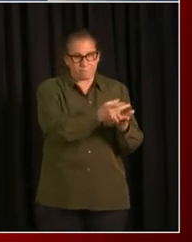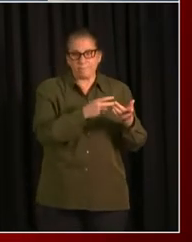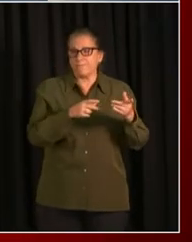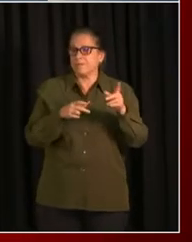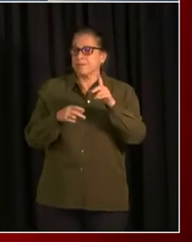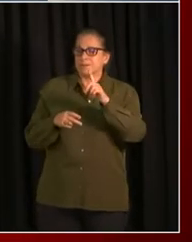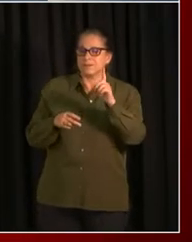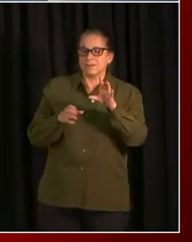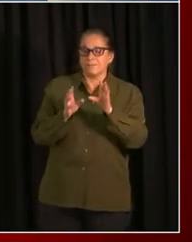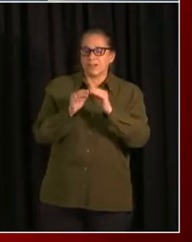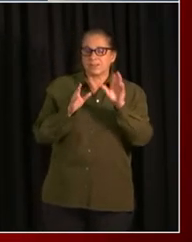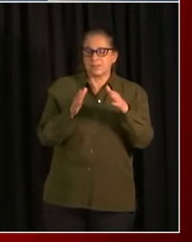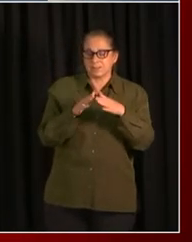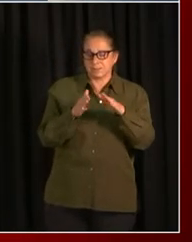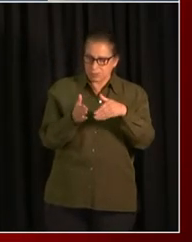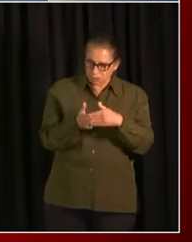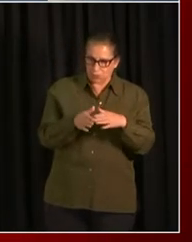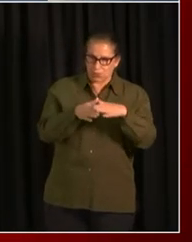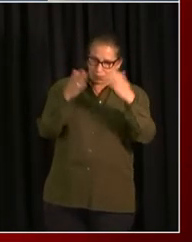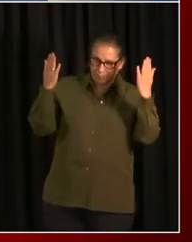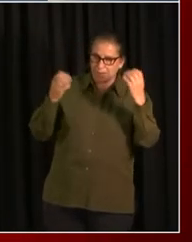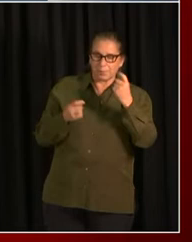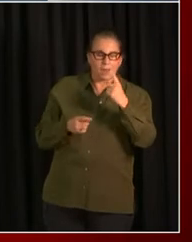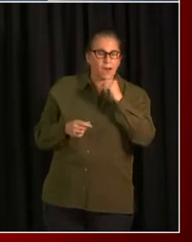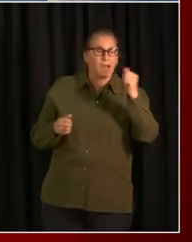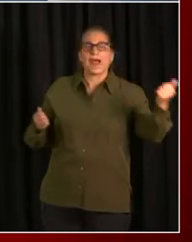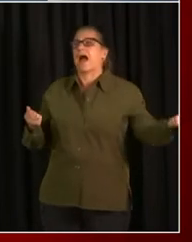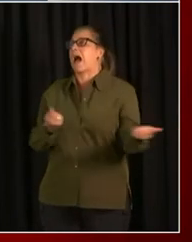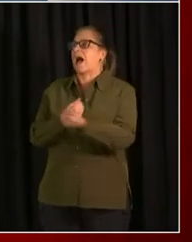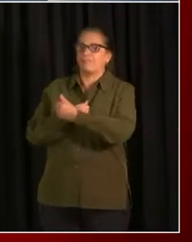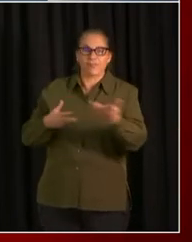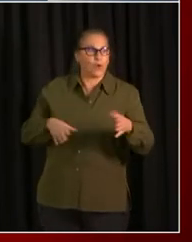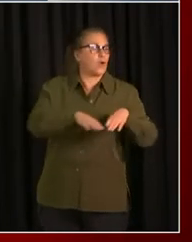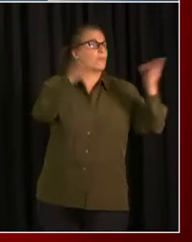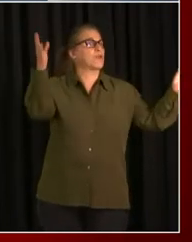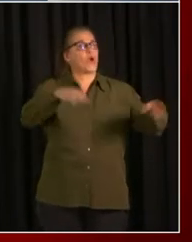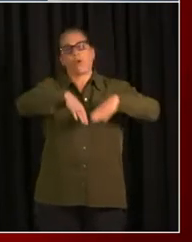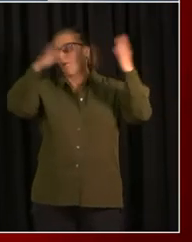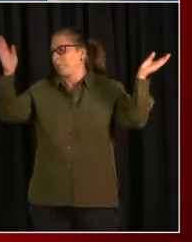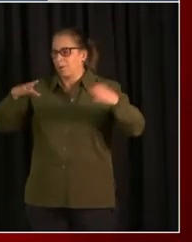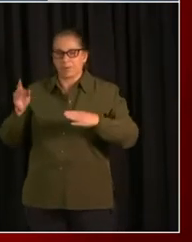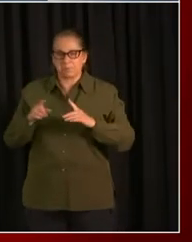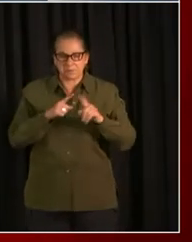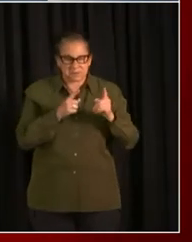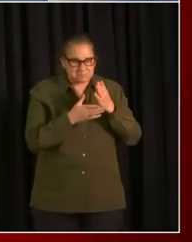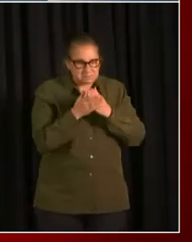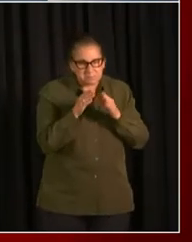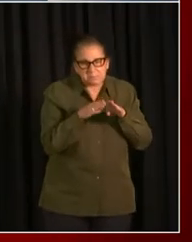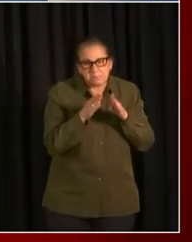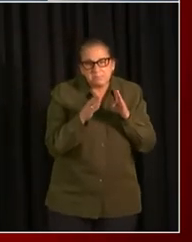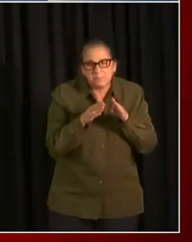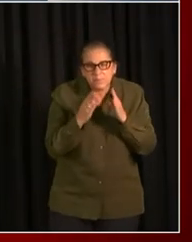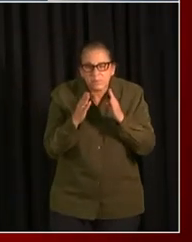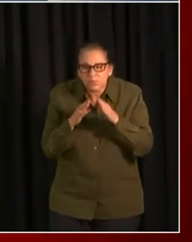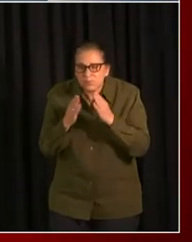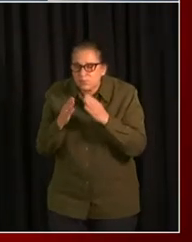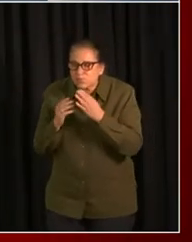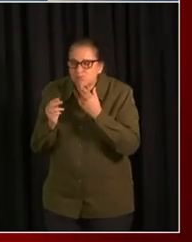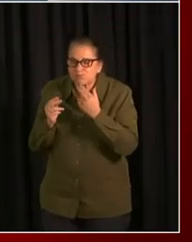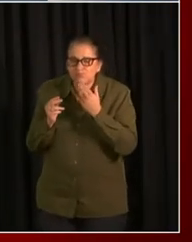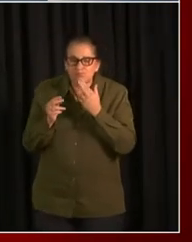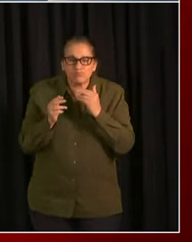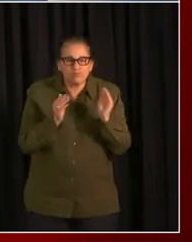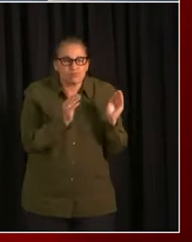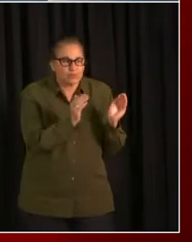again, all within public health guidelines that DC Health has laid out, and consistent